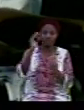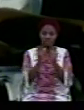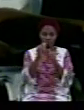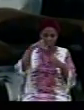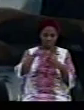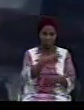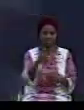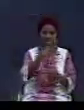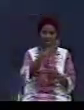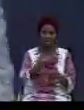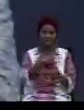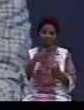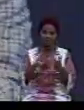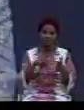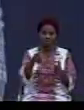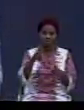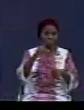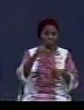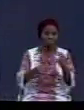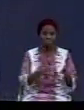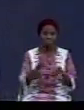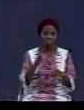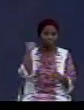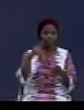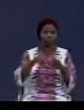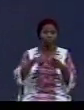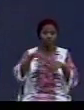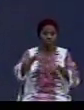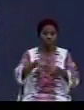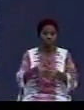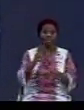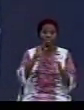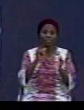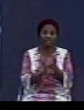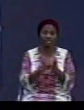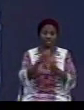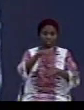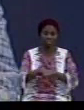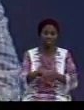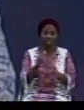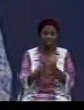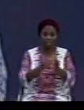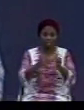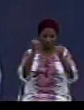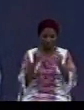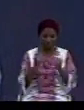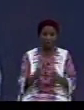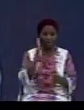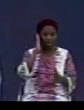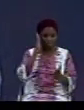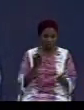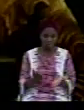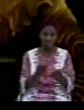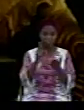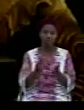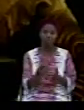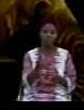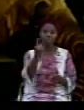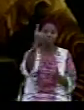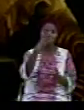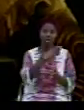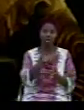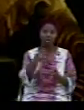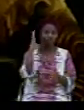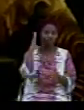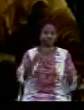before, tonight is that night. That power will lift you up. You will do it in Jesus' name.